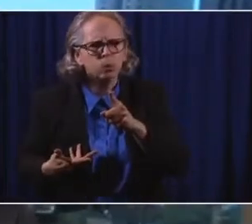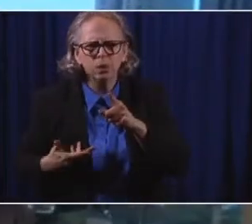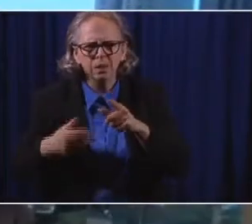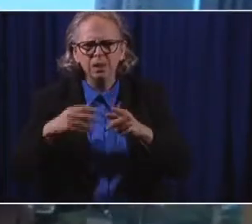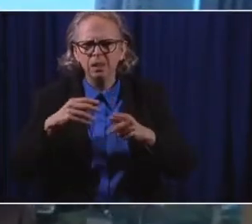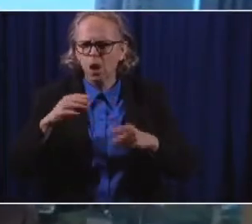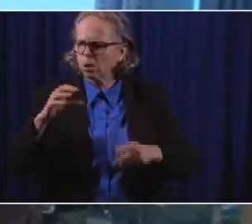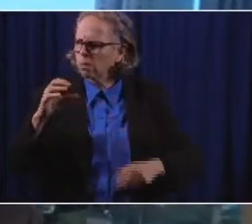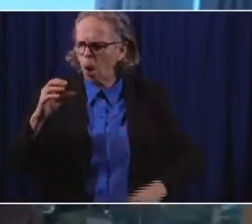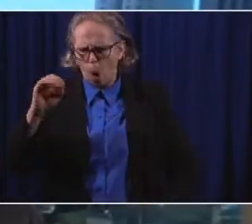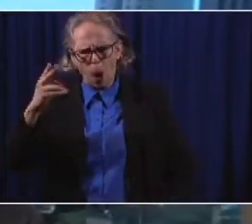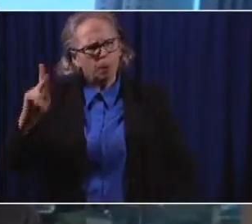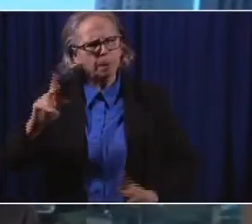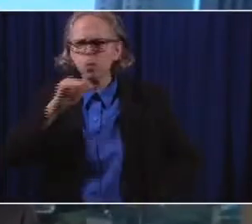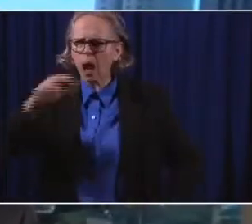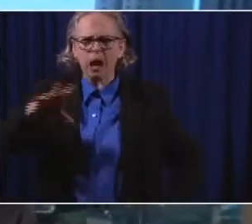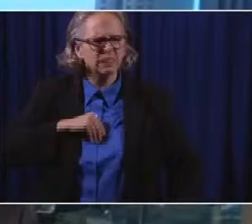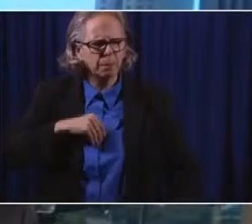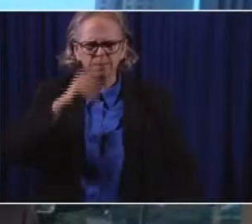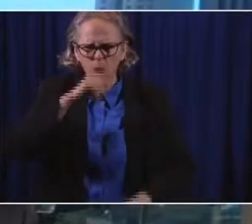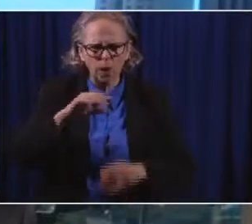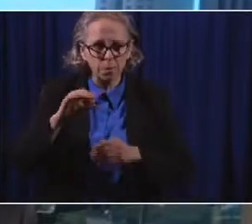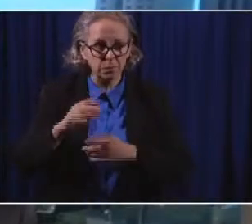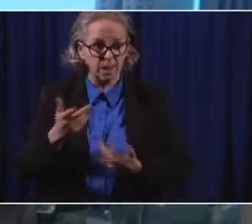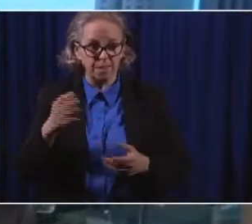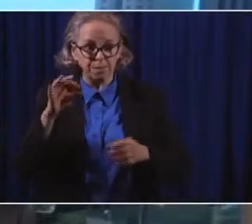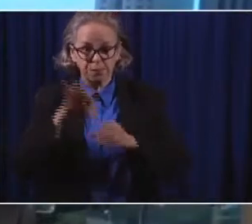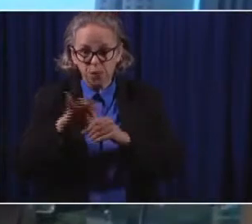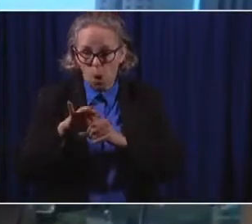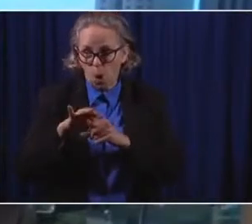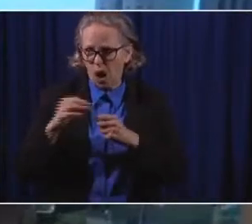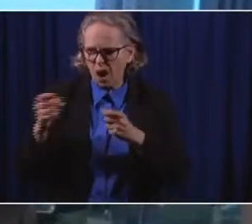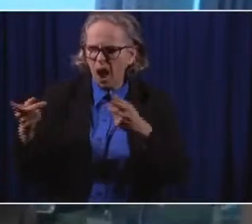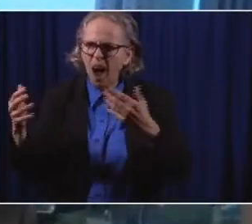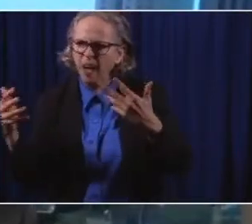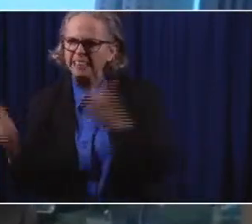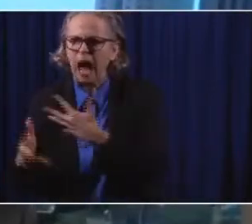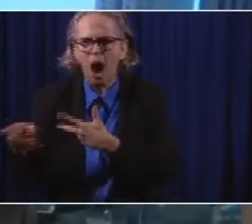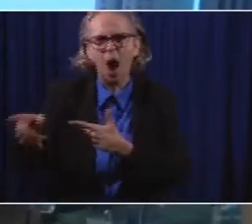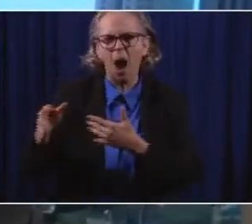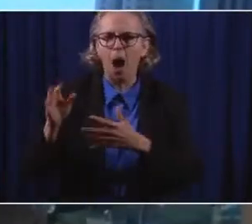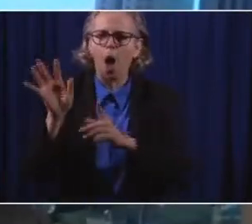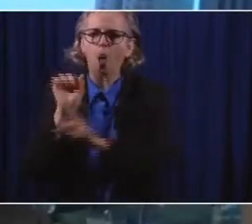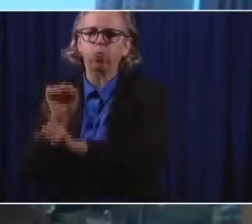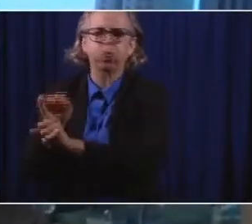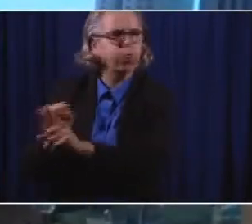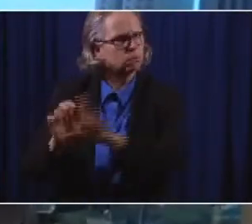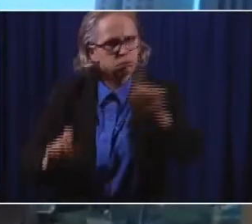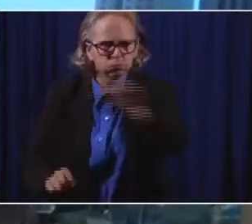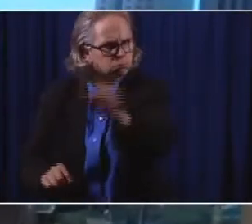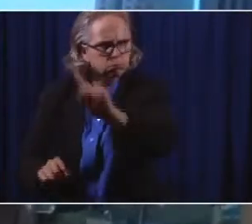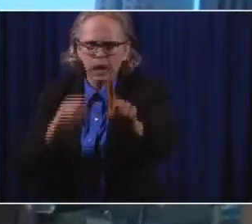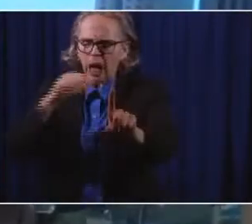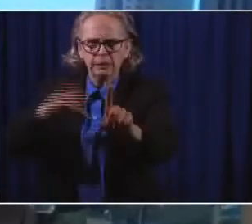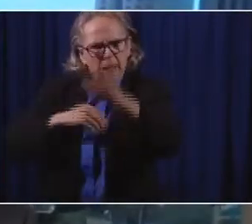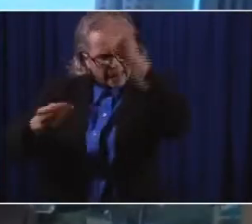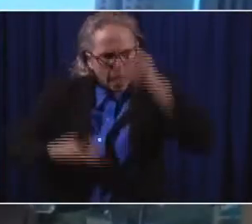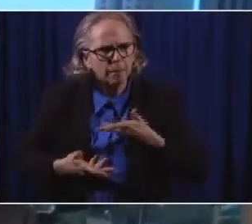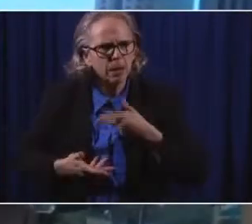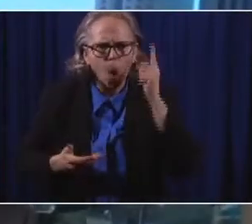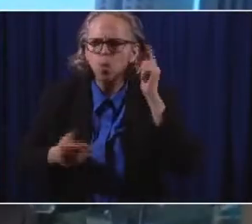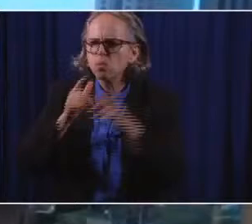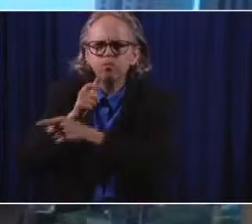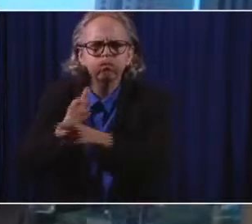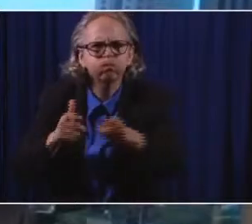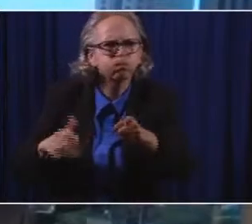don't tolerate disinformation. The way to report that is on our email system. It's report@ohiosos.gov. That's monitored 24